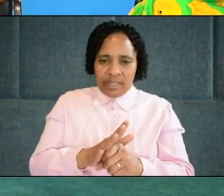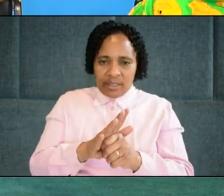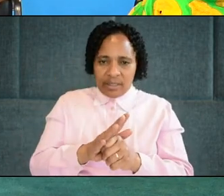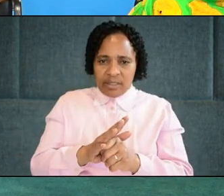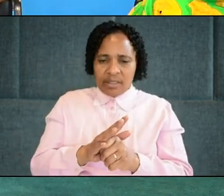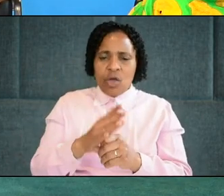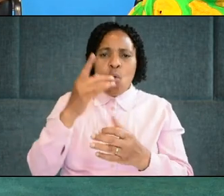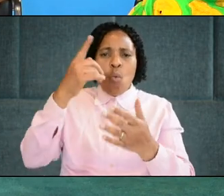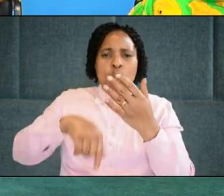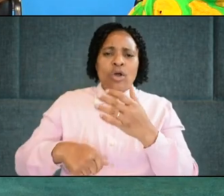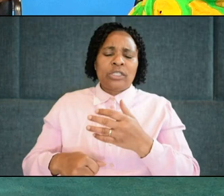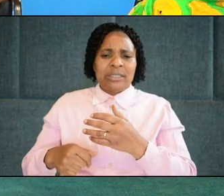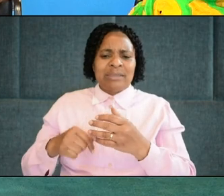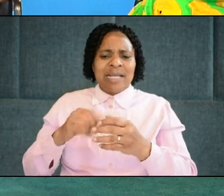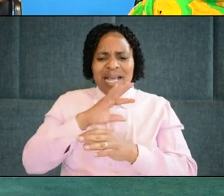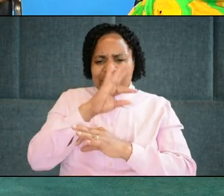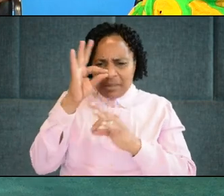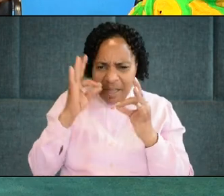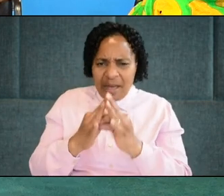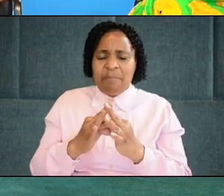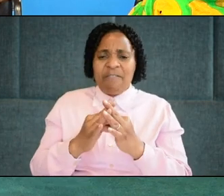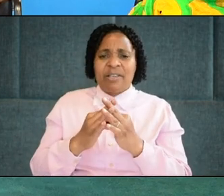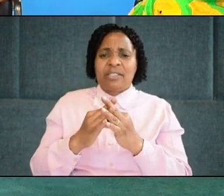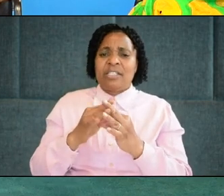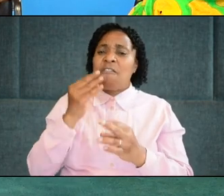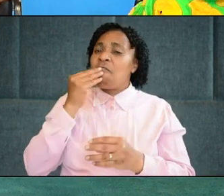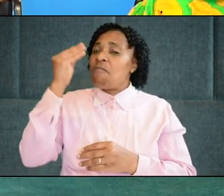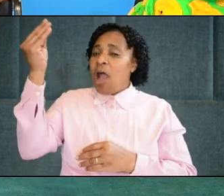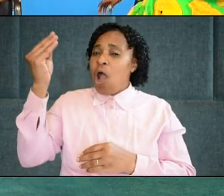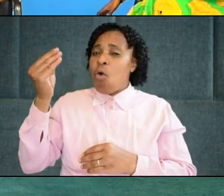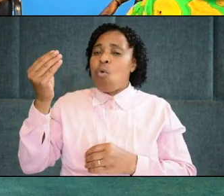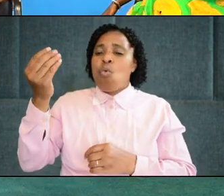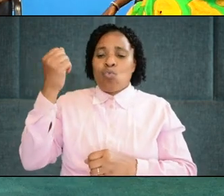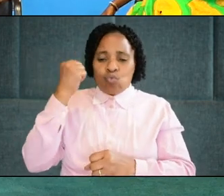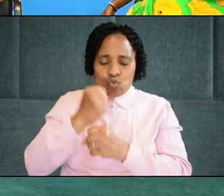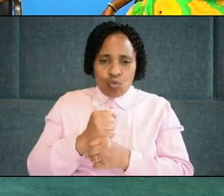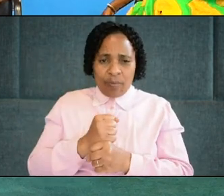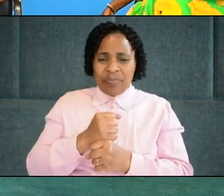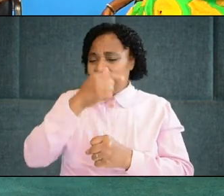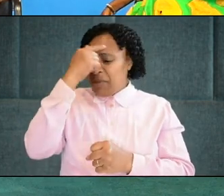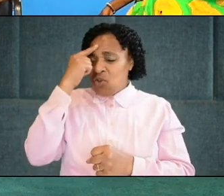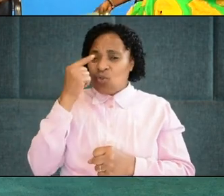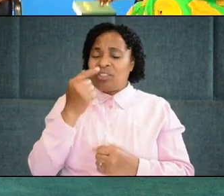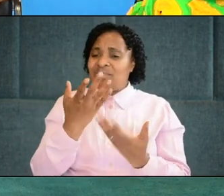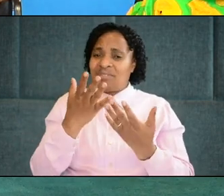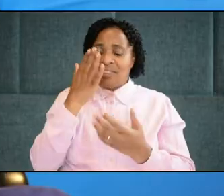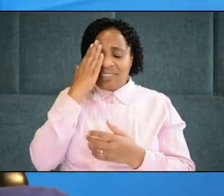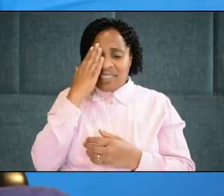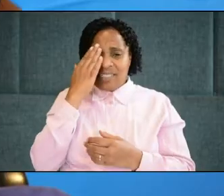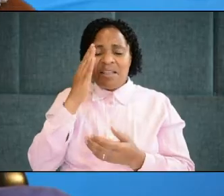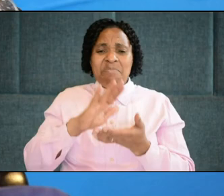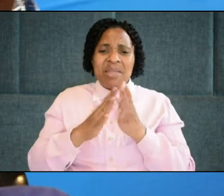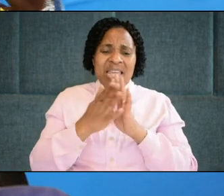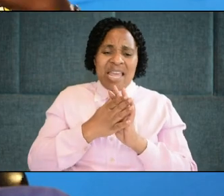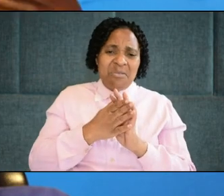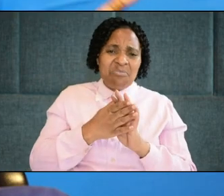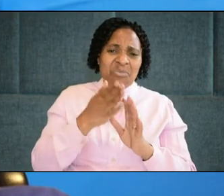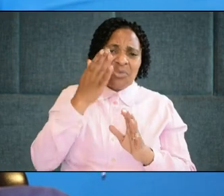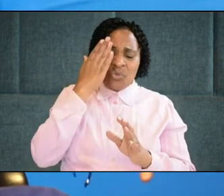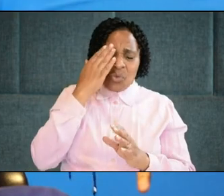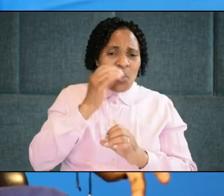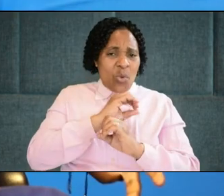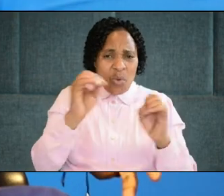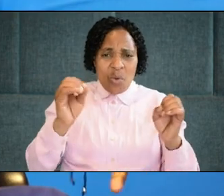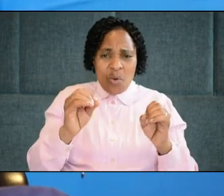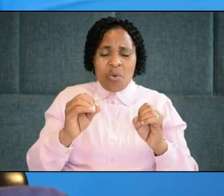And what you actually vow can become your undoing. For the Israelites, it became their undoing because they never wiped out